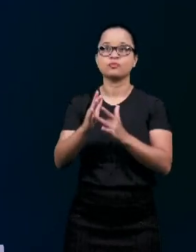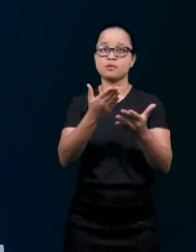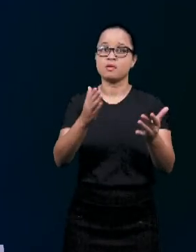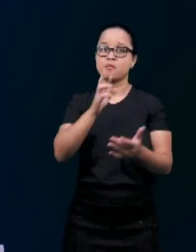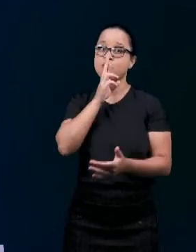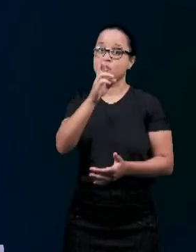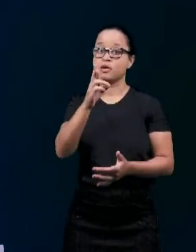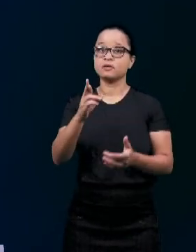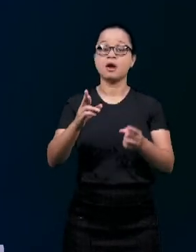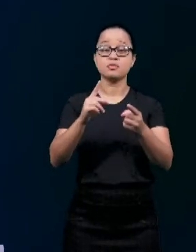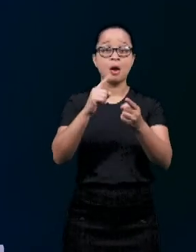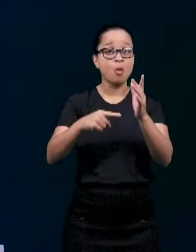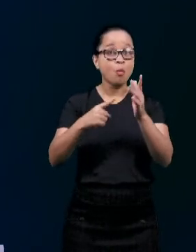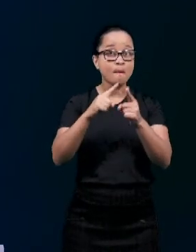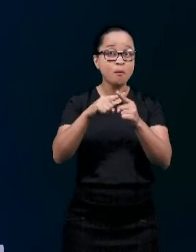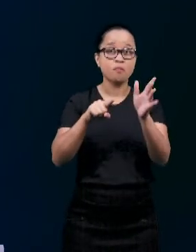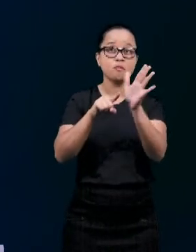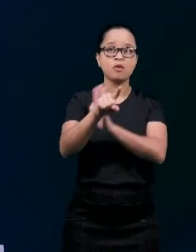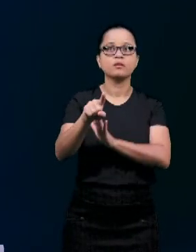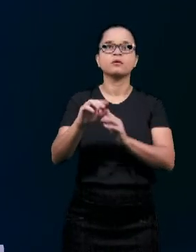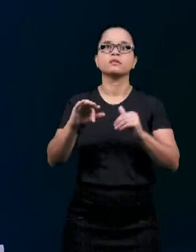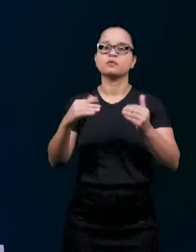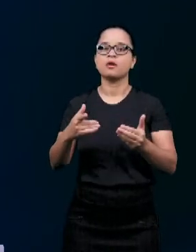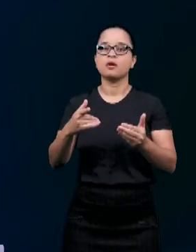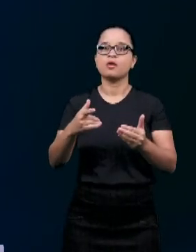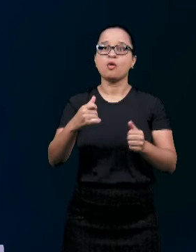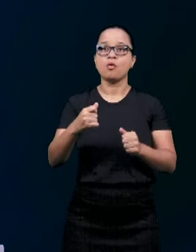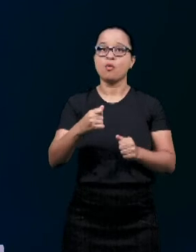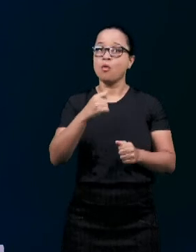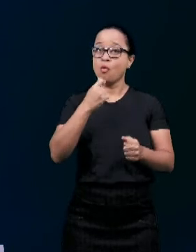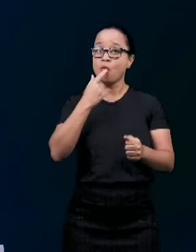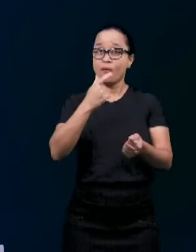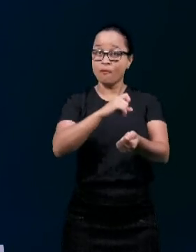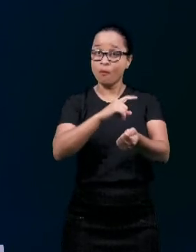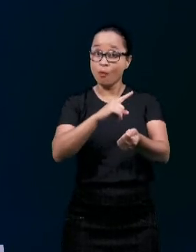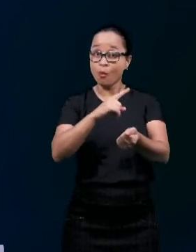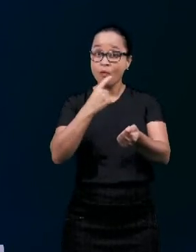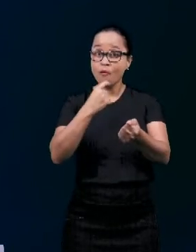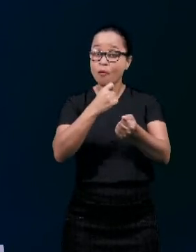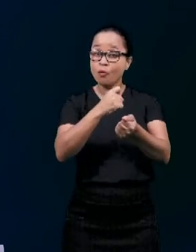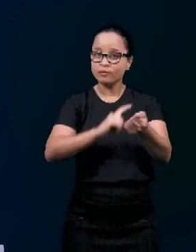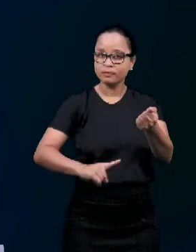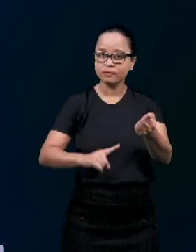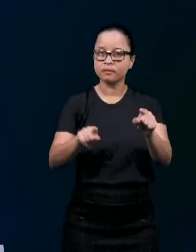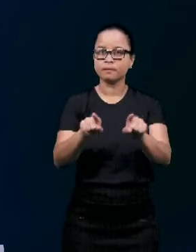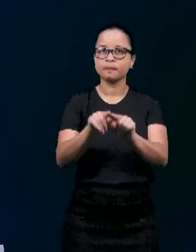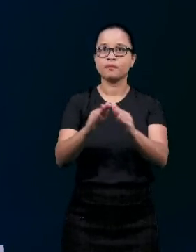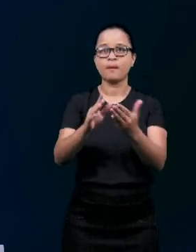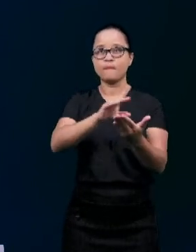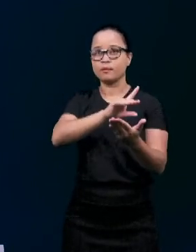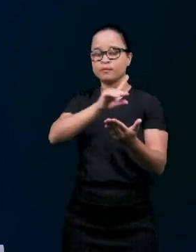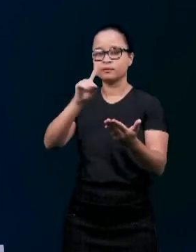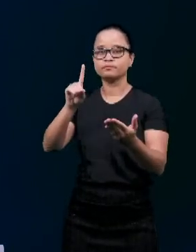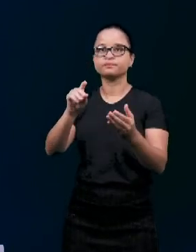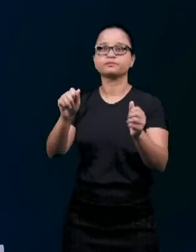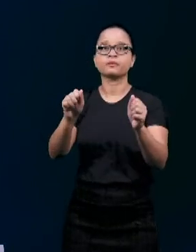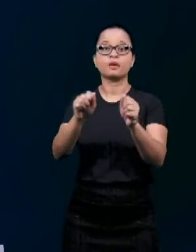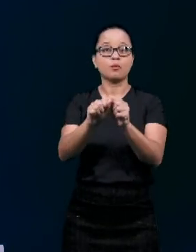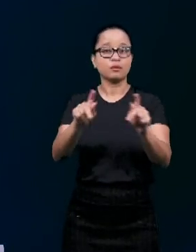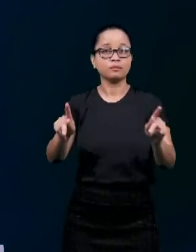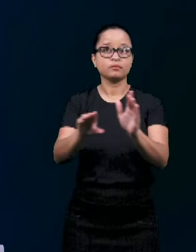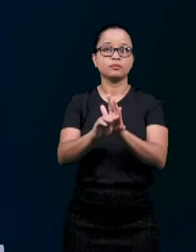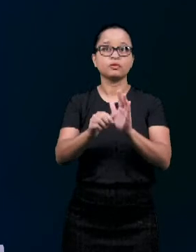the answers are the blood and the word, which in Revelations chapter 12 verse 11 states, "And they overcame him by the